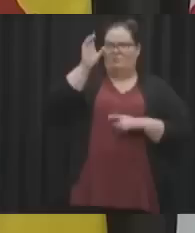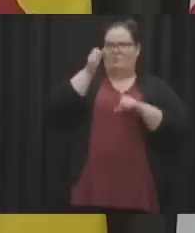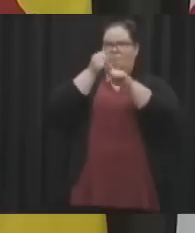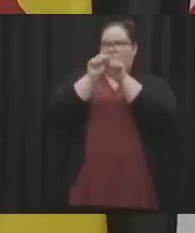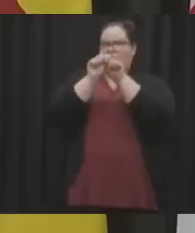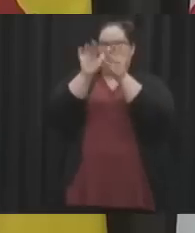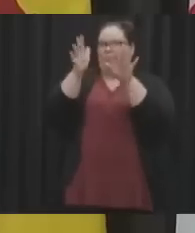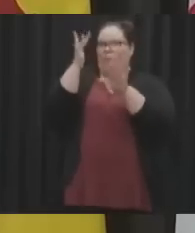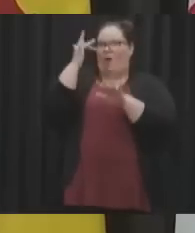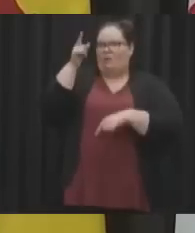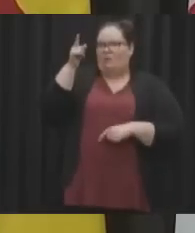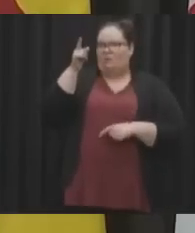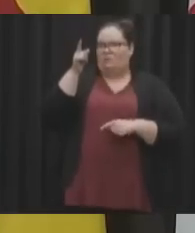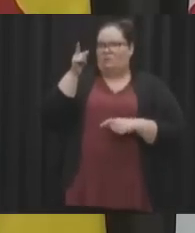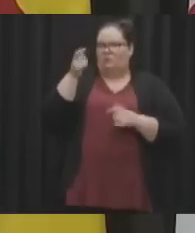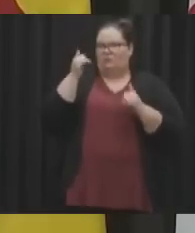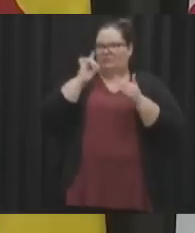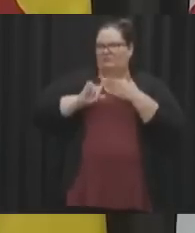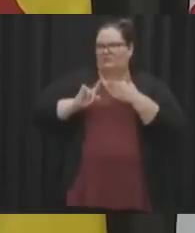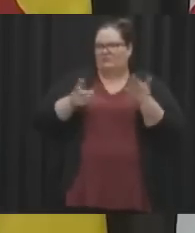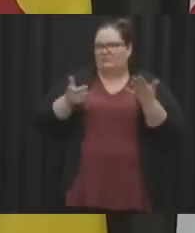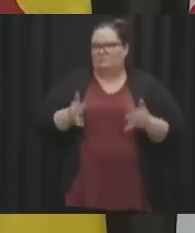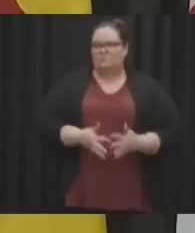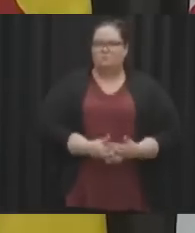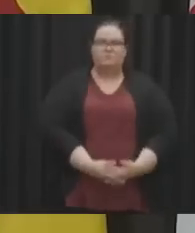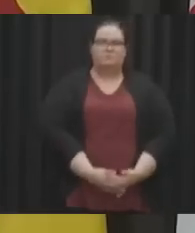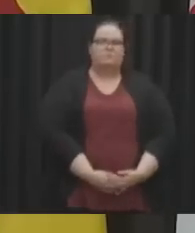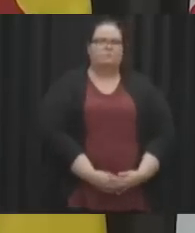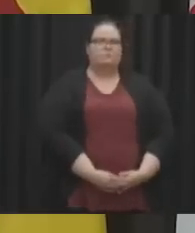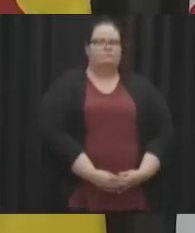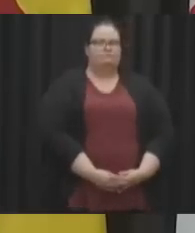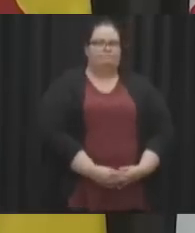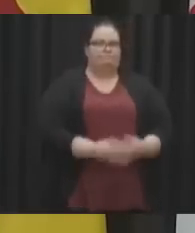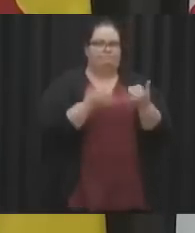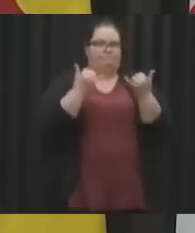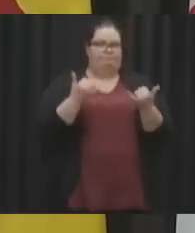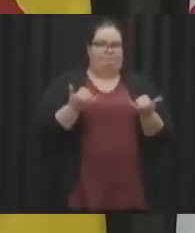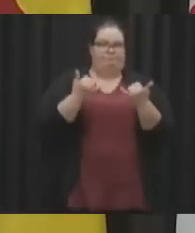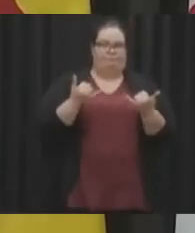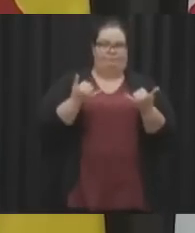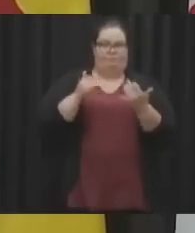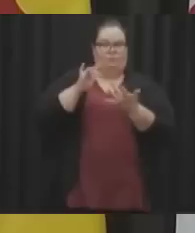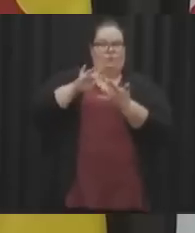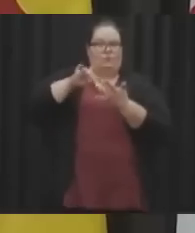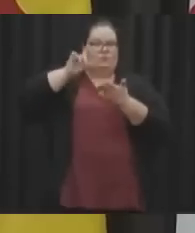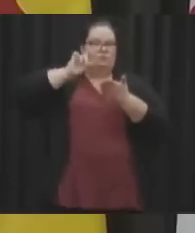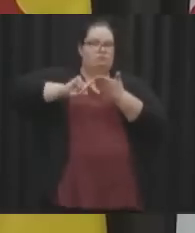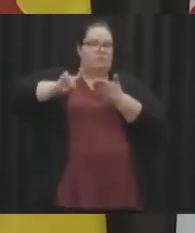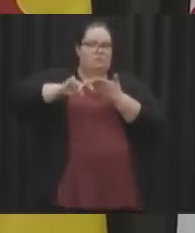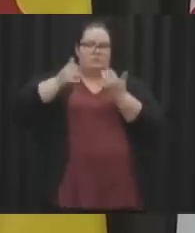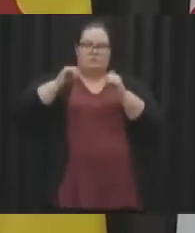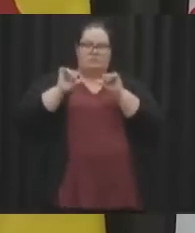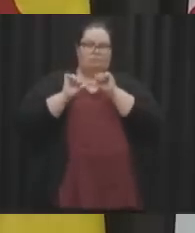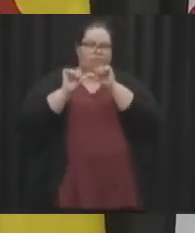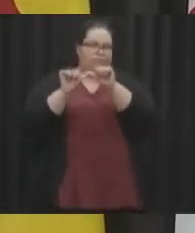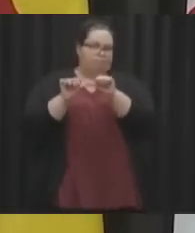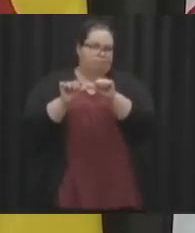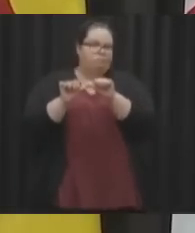contacts that may become symptomatic that will then be tested as well. Thank you, Alexander. Travis Fortnum, Global